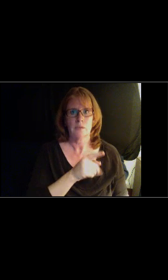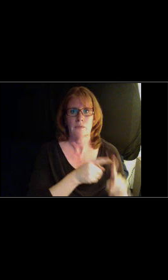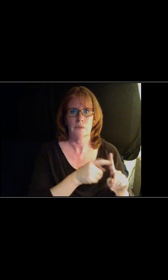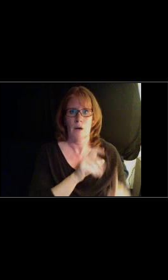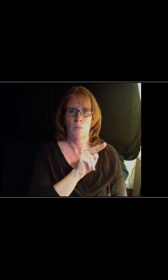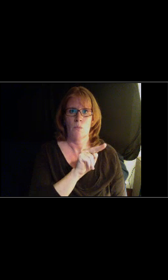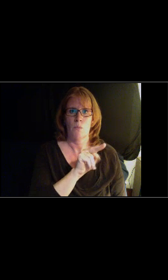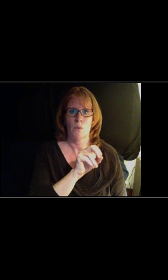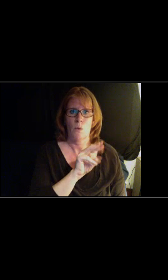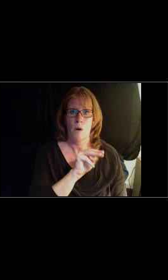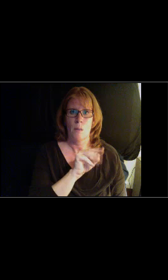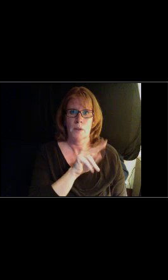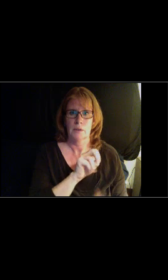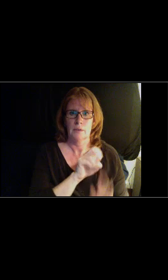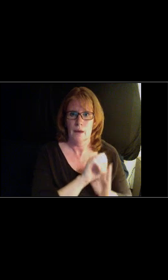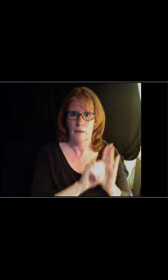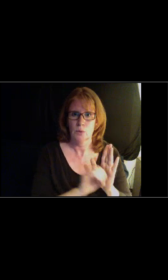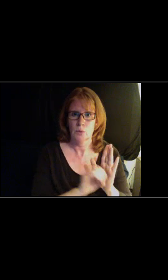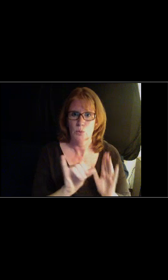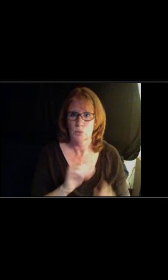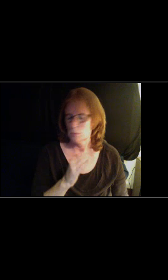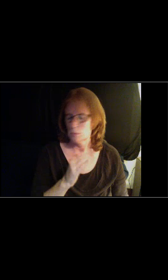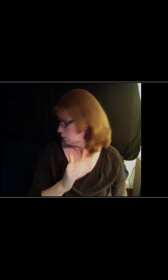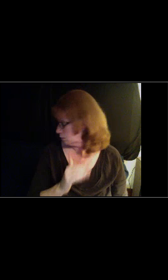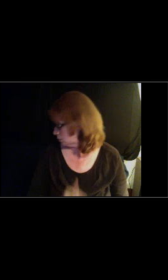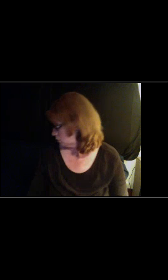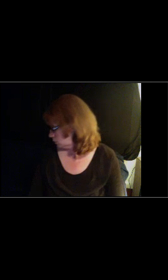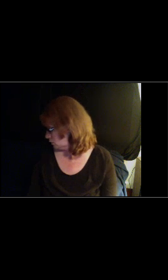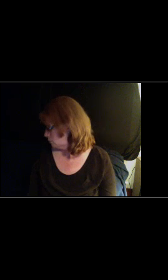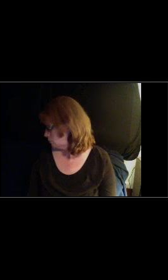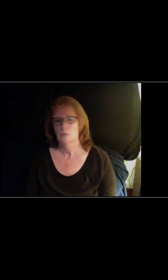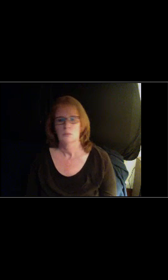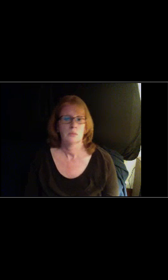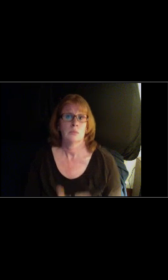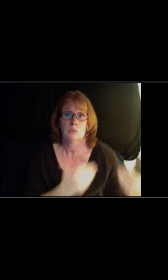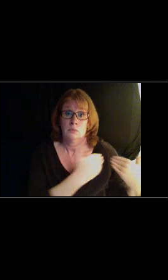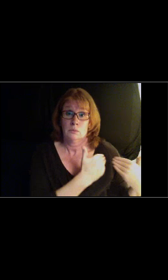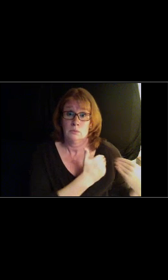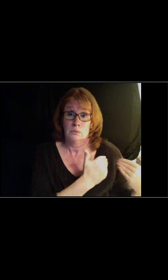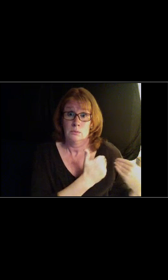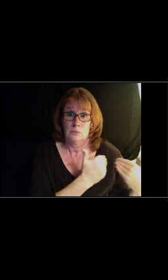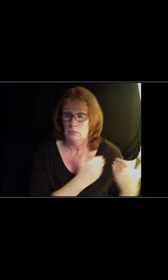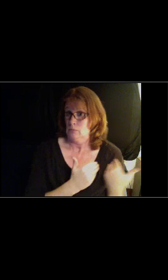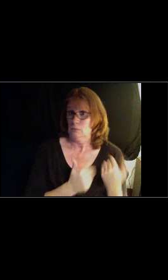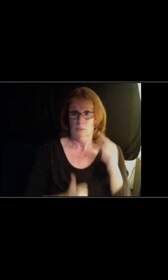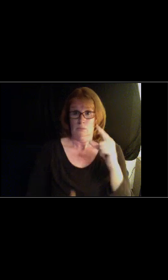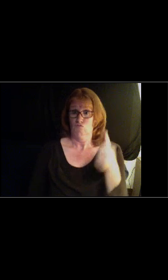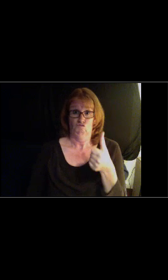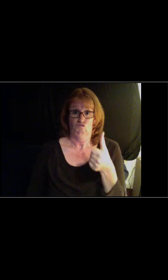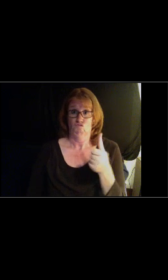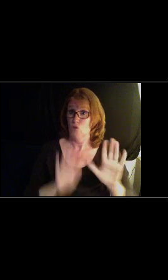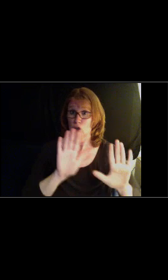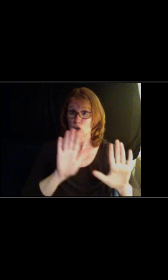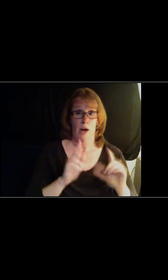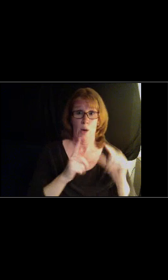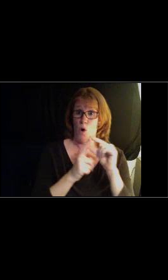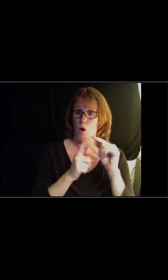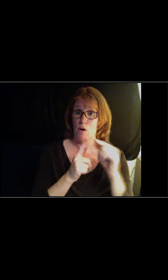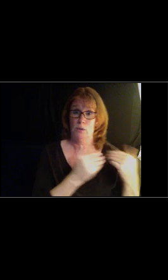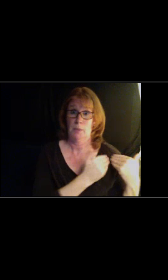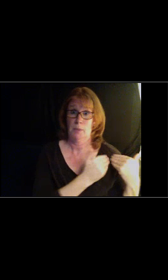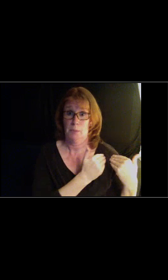We can talk about consequences, negatives and positive consequences of situations. That is looking at normative ethics. We can